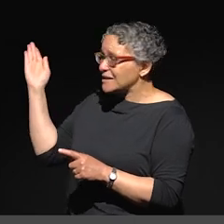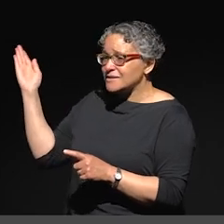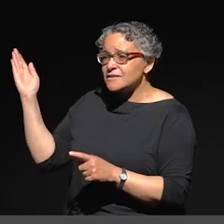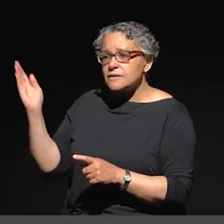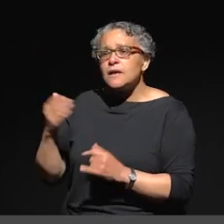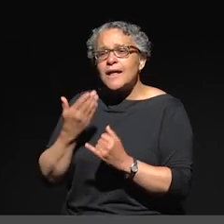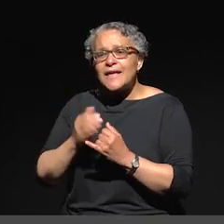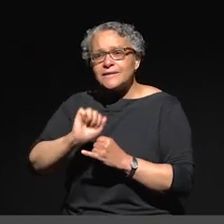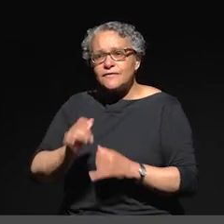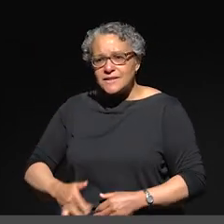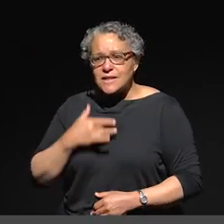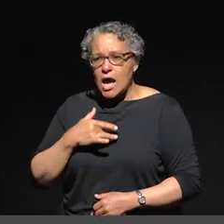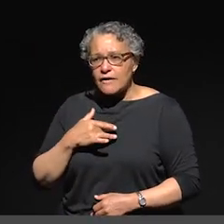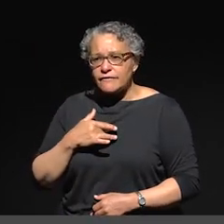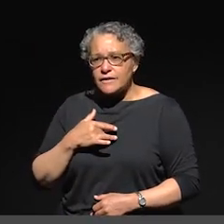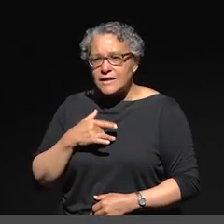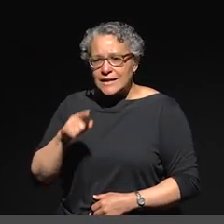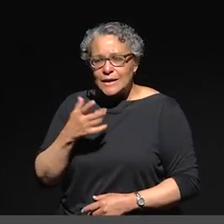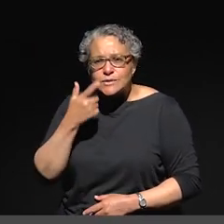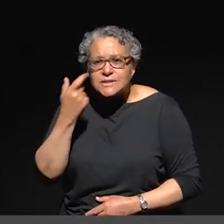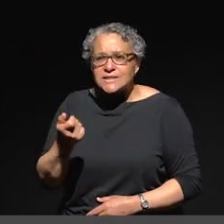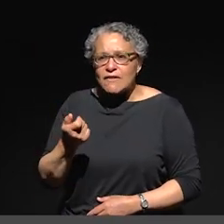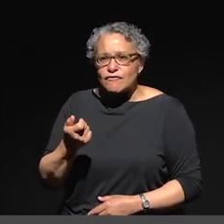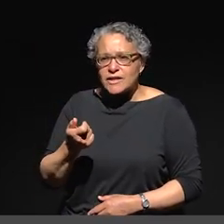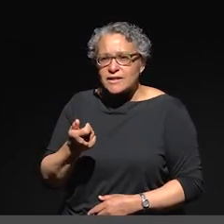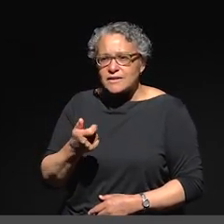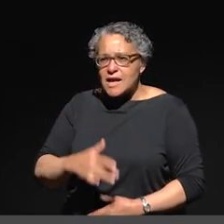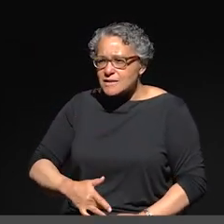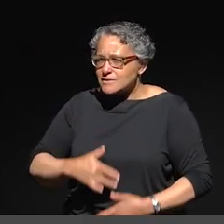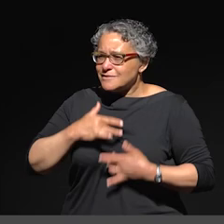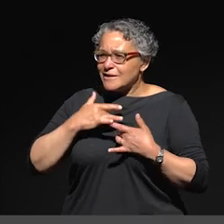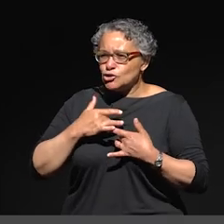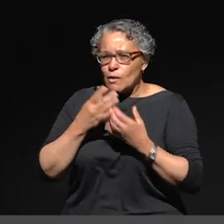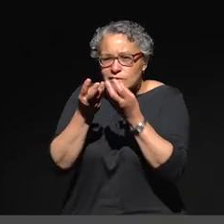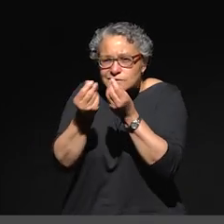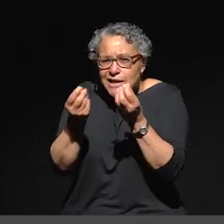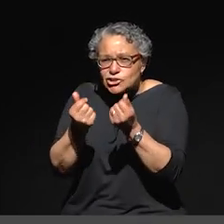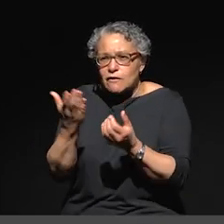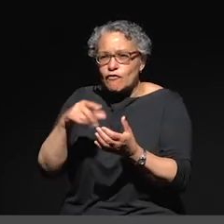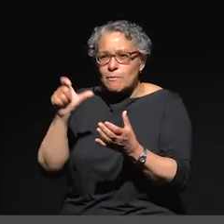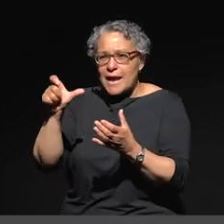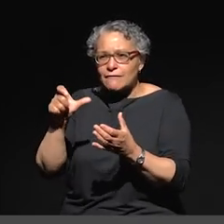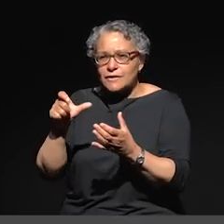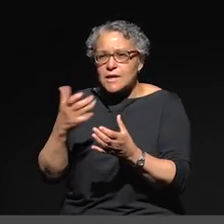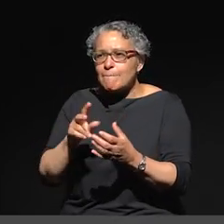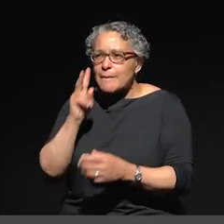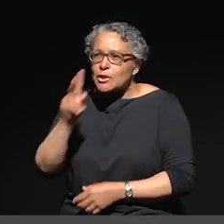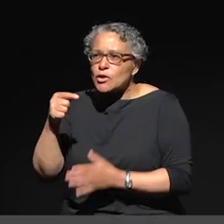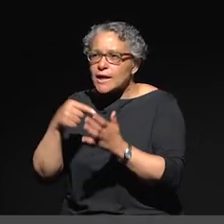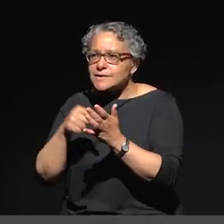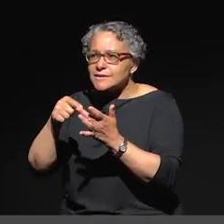he was discovering the tactile, sensuous texture of canvas, probably looking at works by Titian and other Venetian